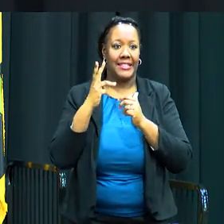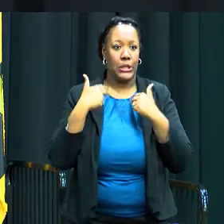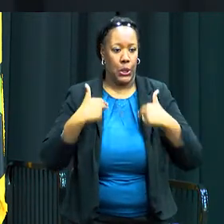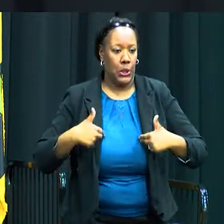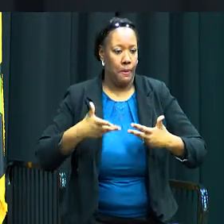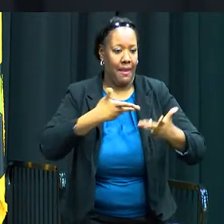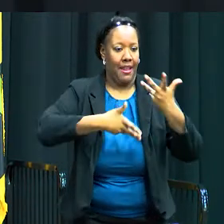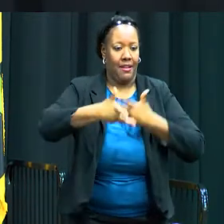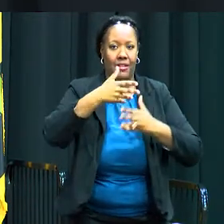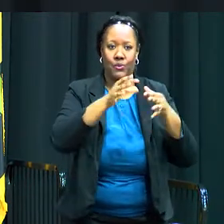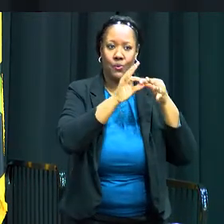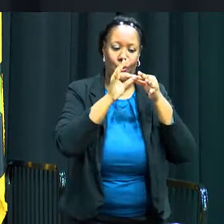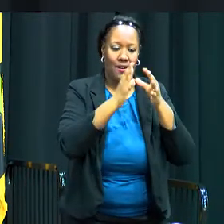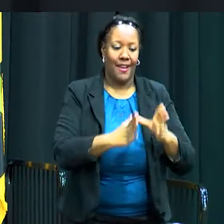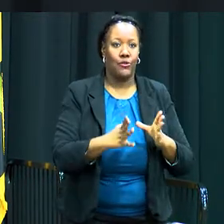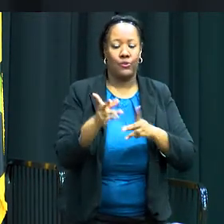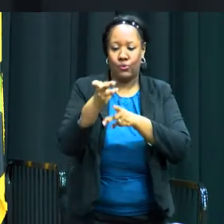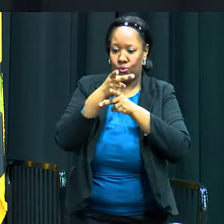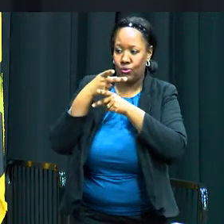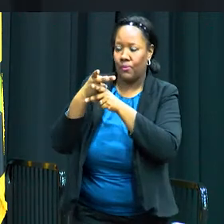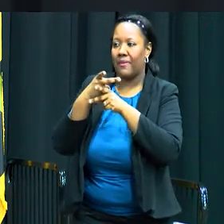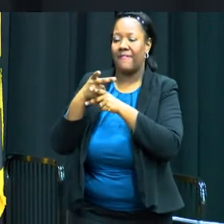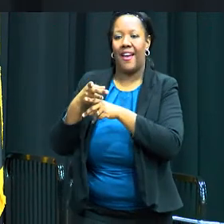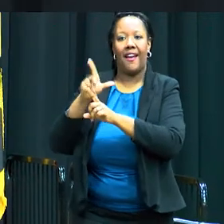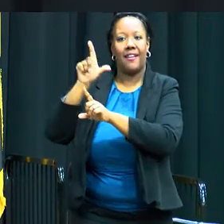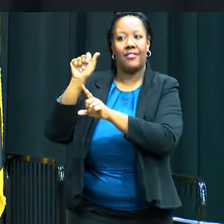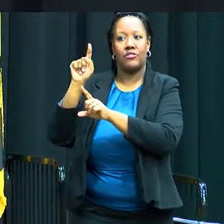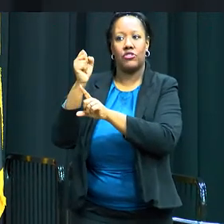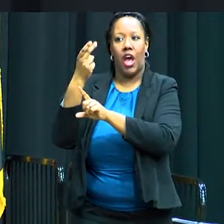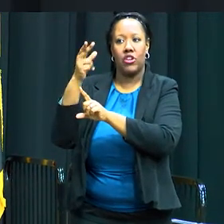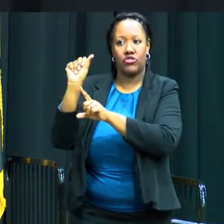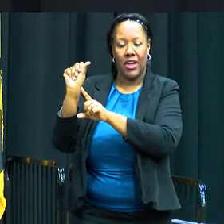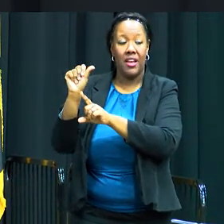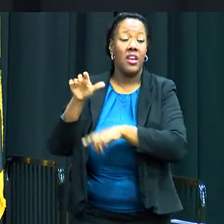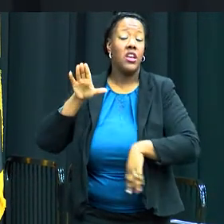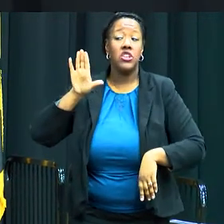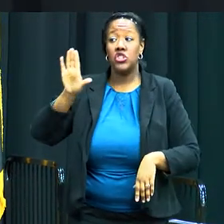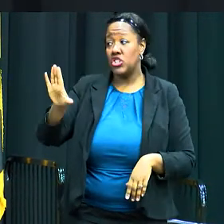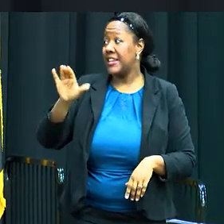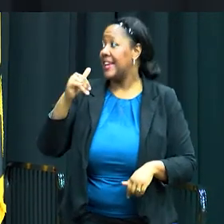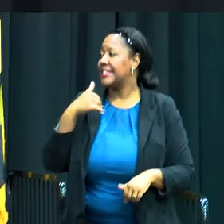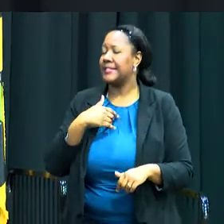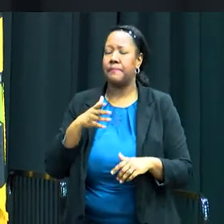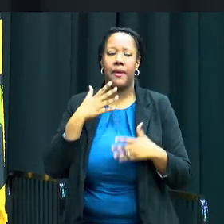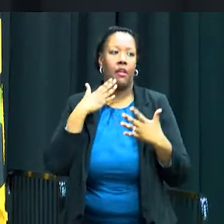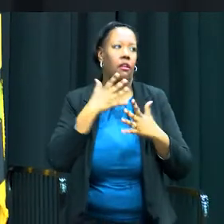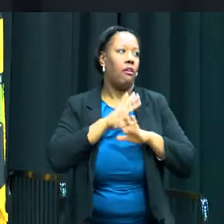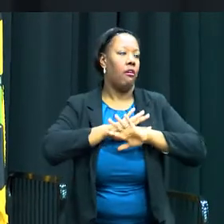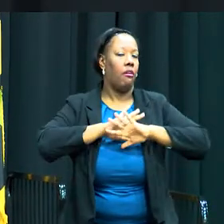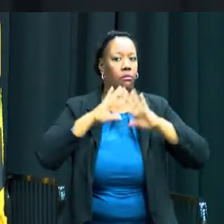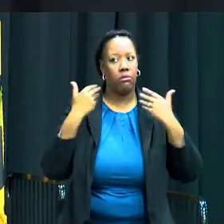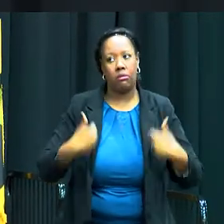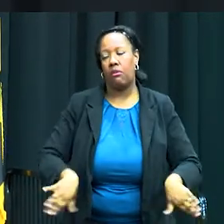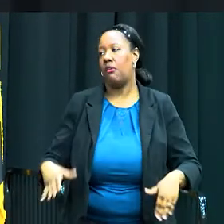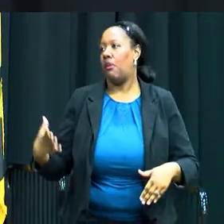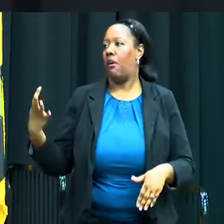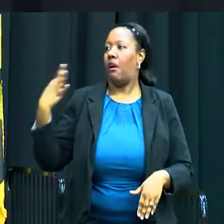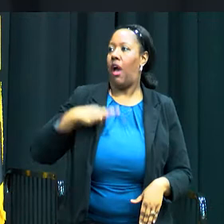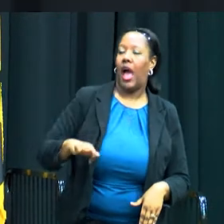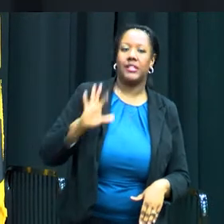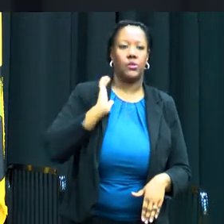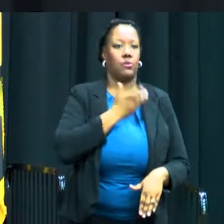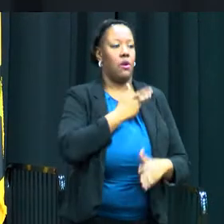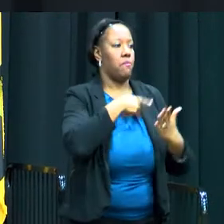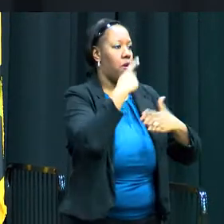to supervise Latasha Gatling. Latasha has been in every way an asset to the history program, eager